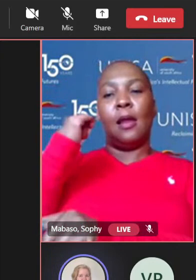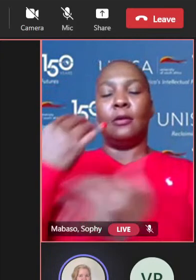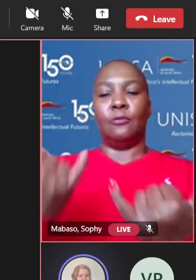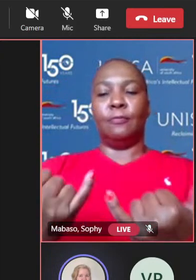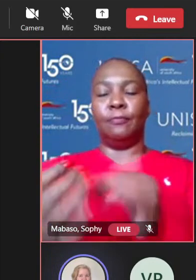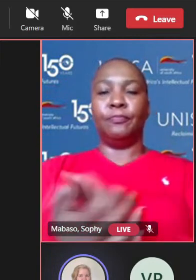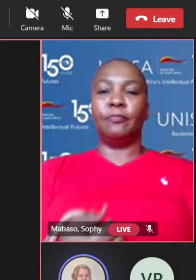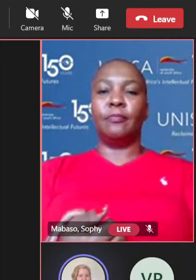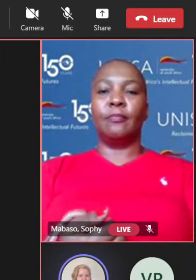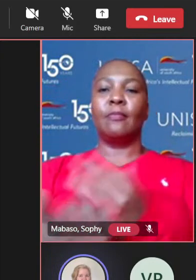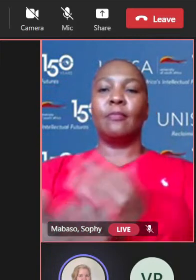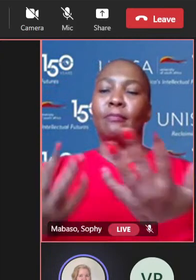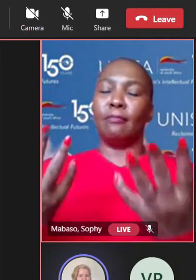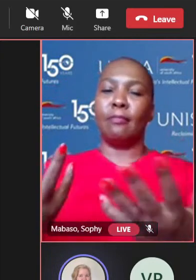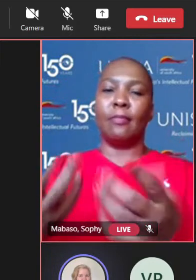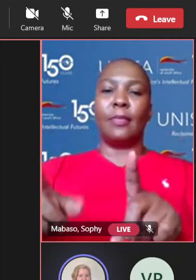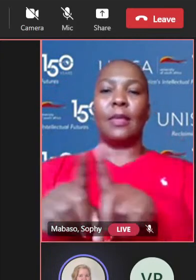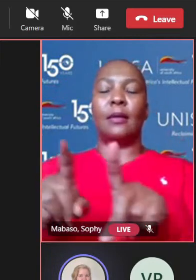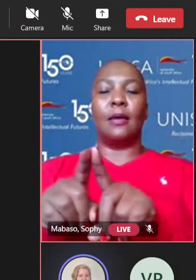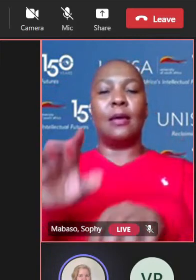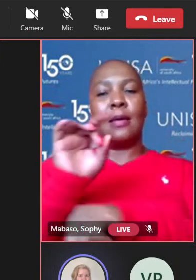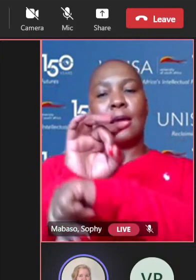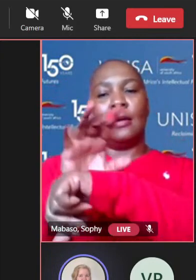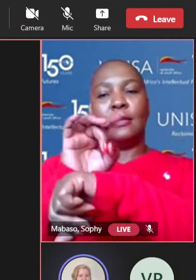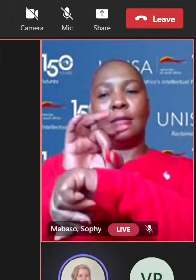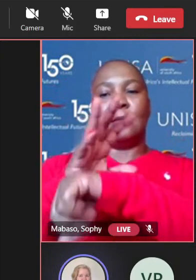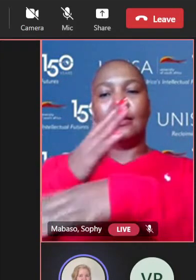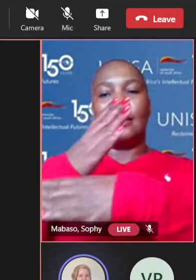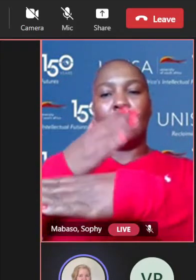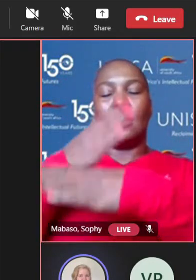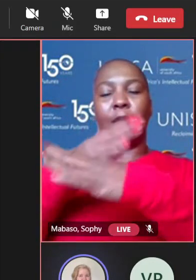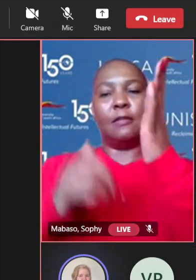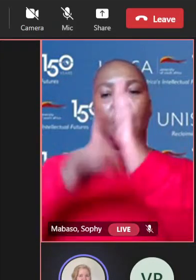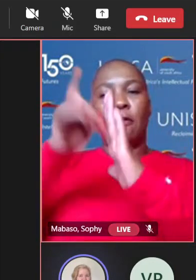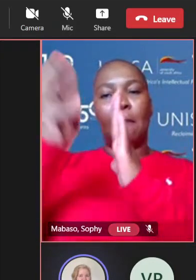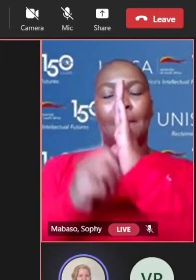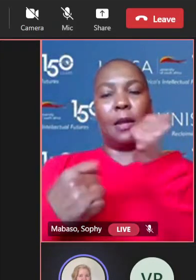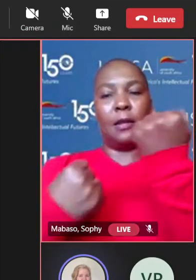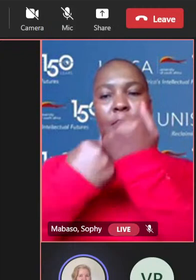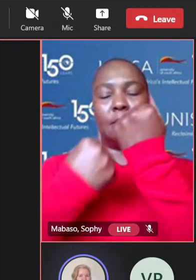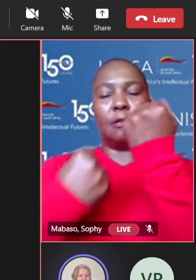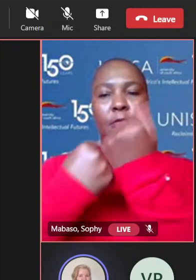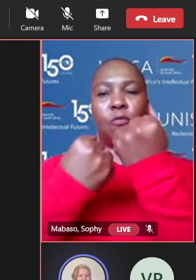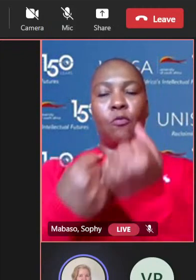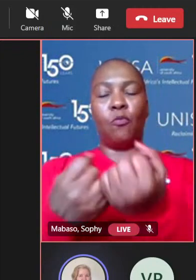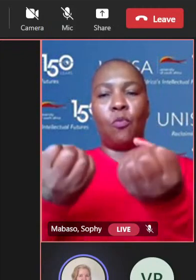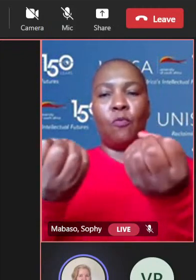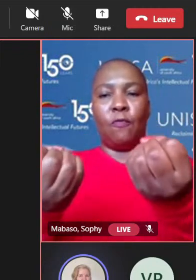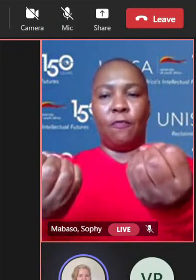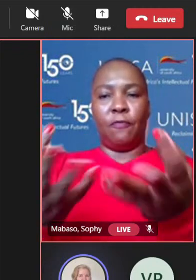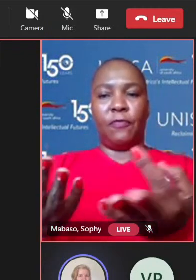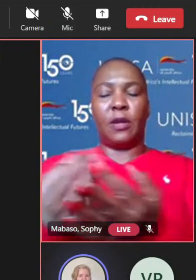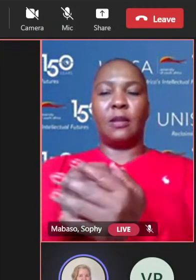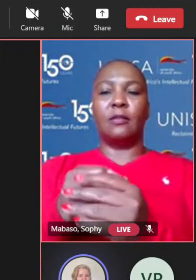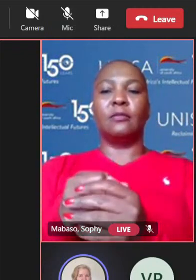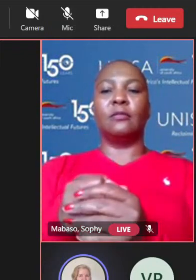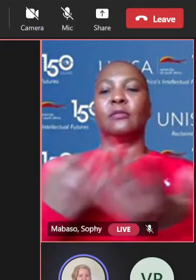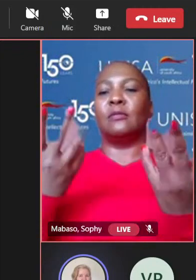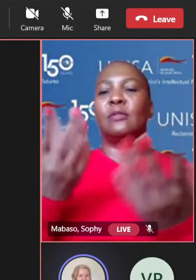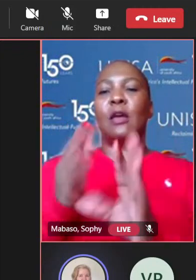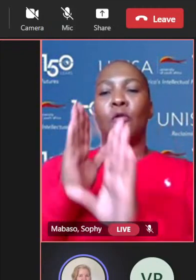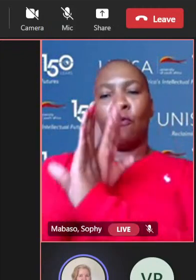Then just in terms of counselling career development support, we offer a free and confidential support